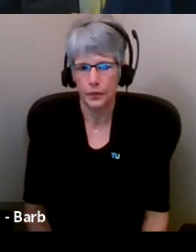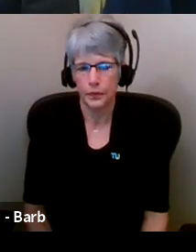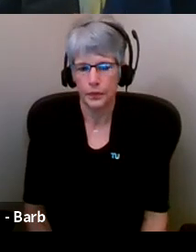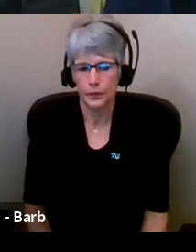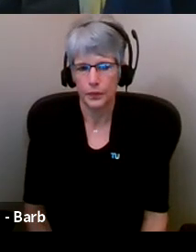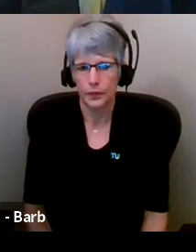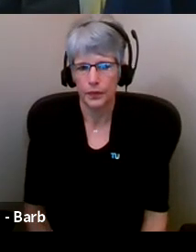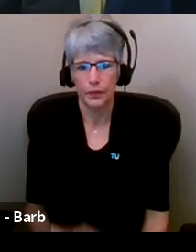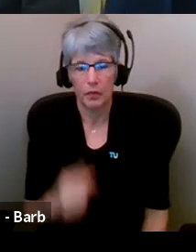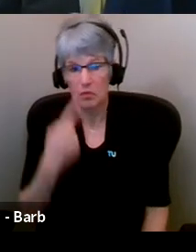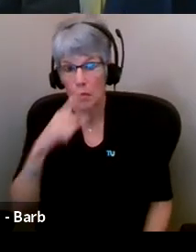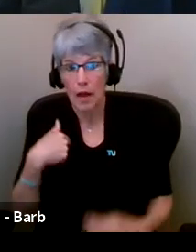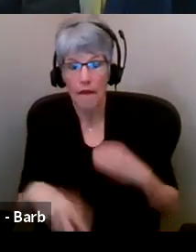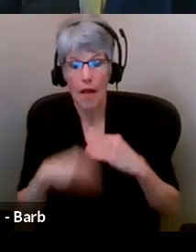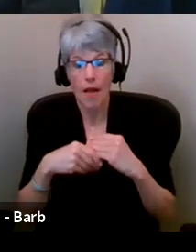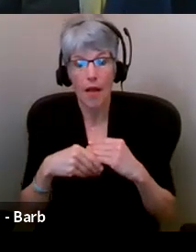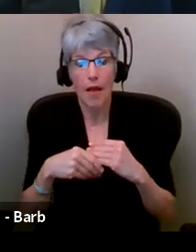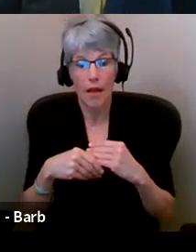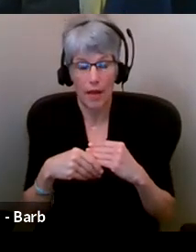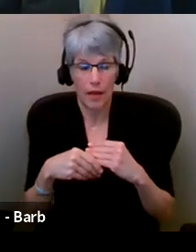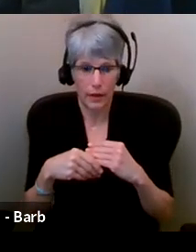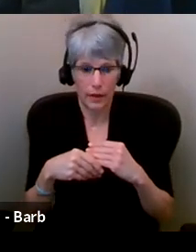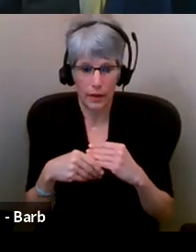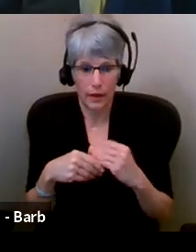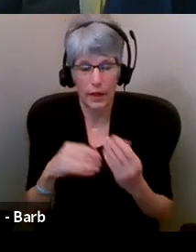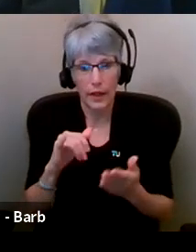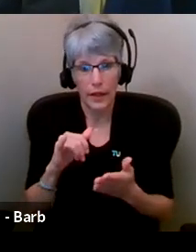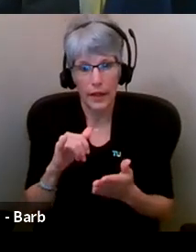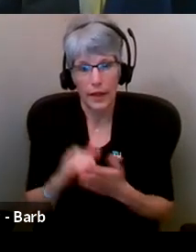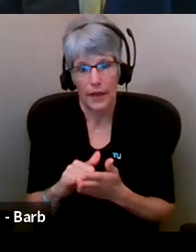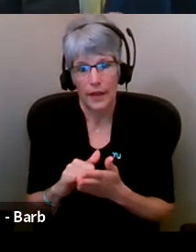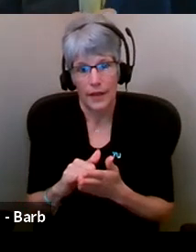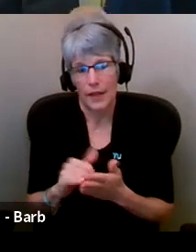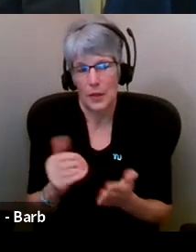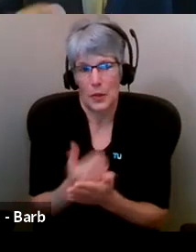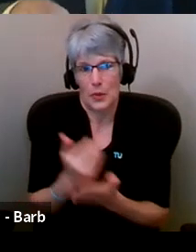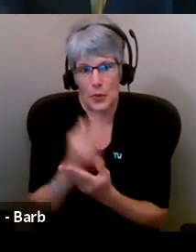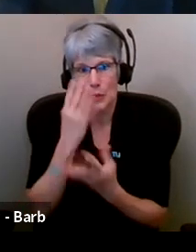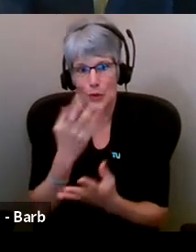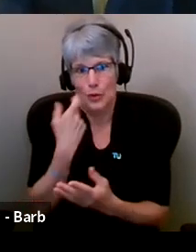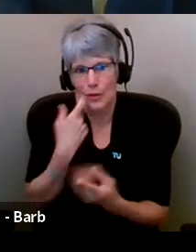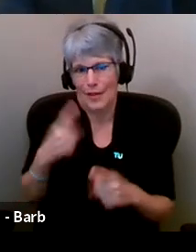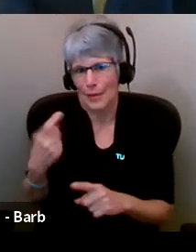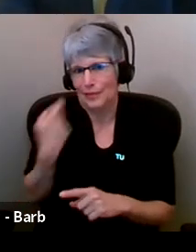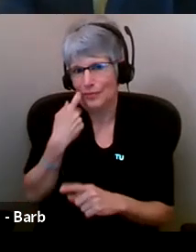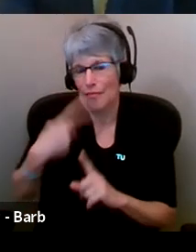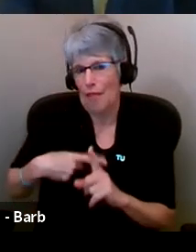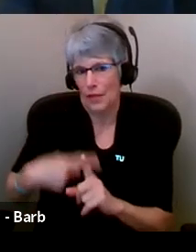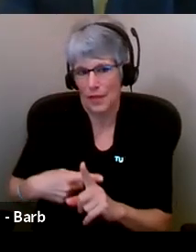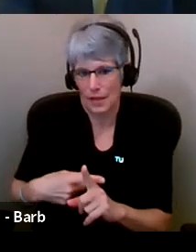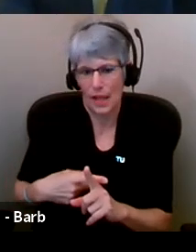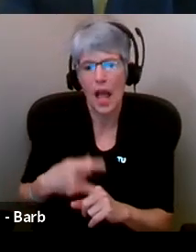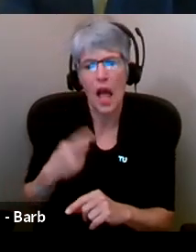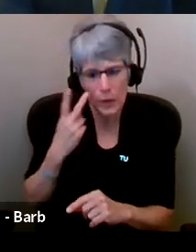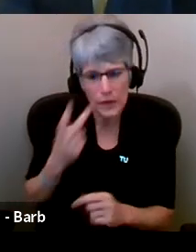And if I could add, Sean, you know, this is new news that's just happened in the last few months. And we've seen that there's been a lot of